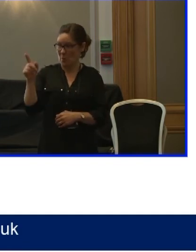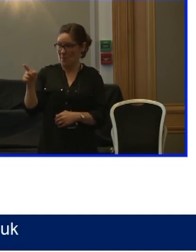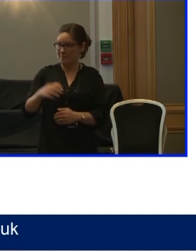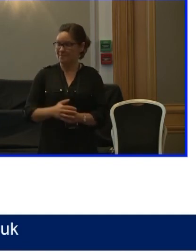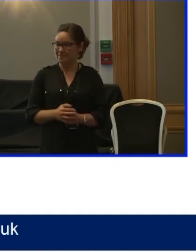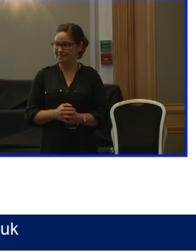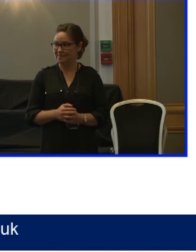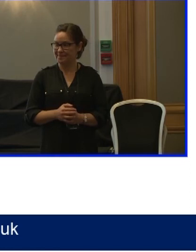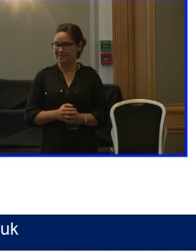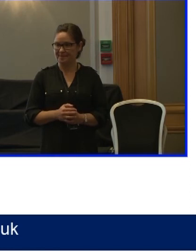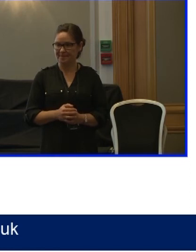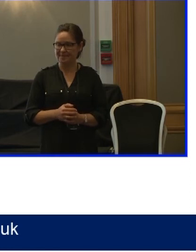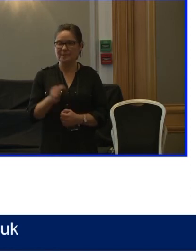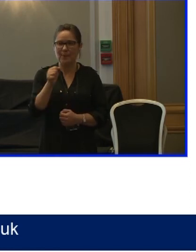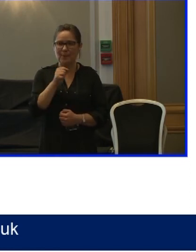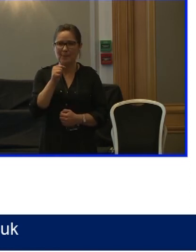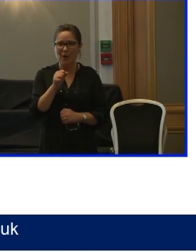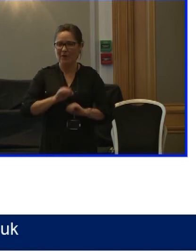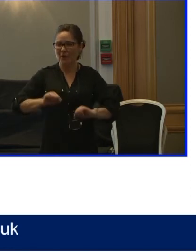Sorry, there's a mic coming over for you, just 1 second.